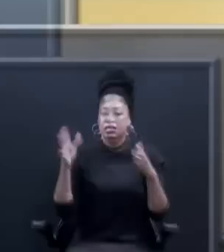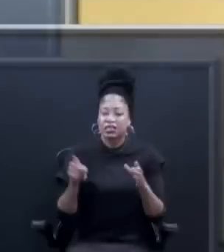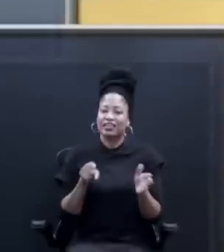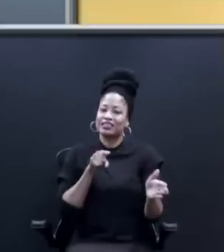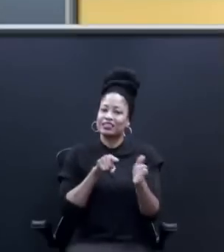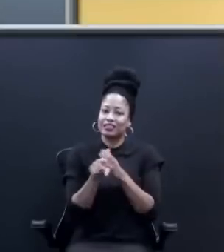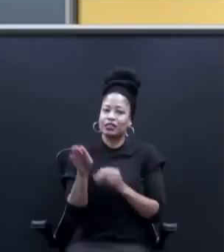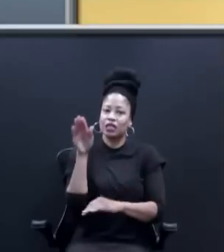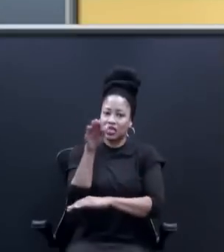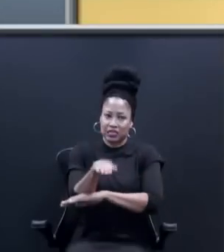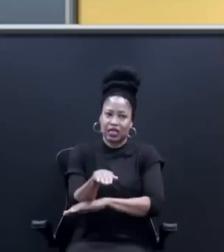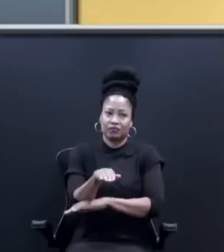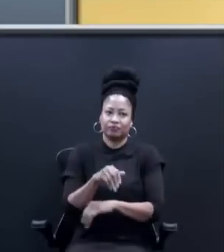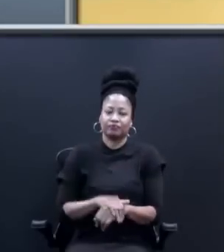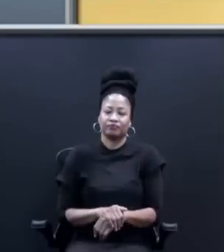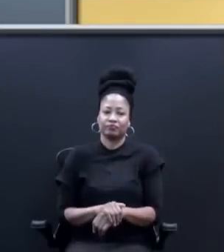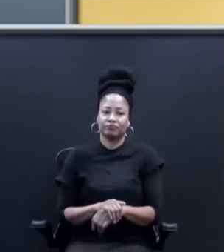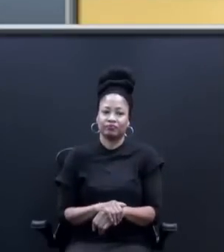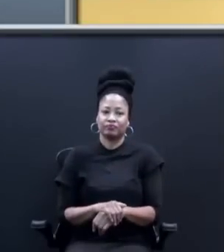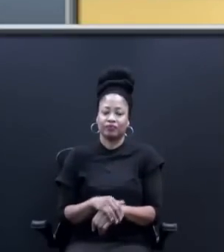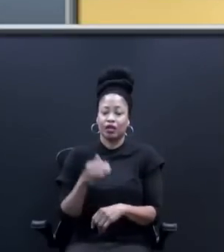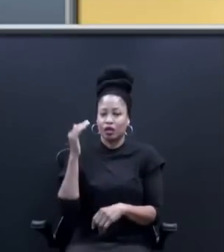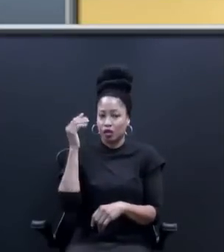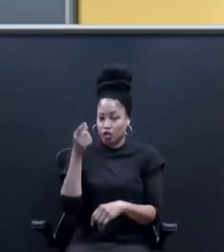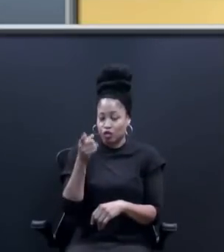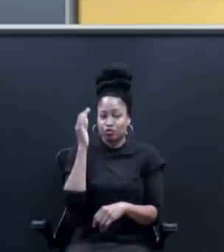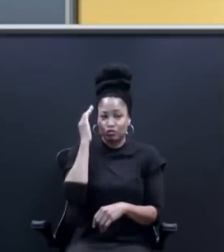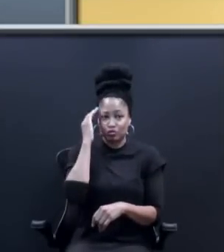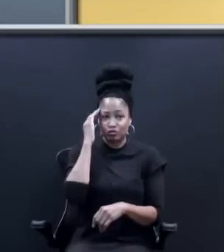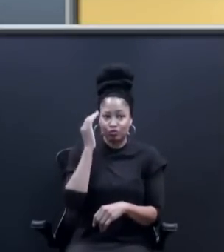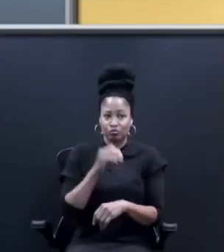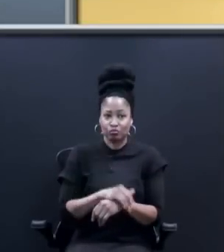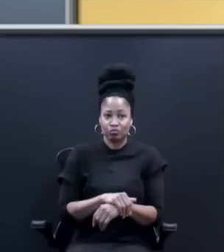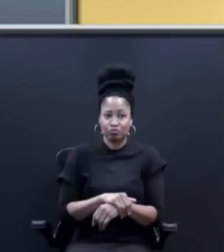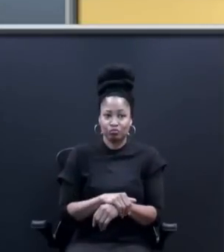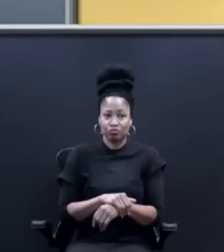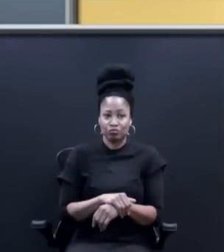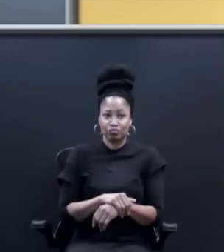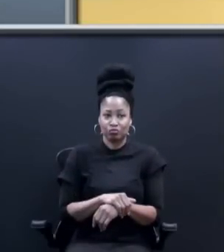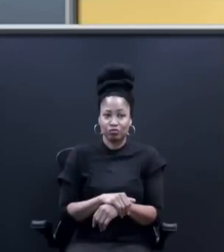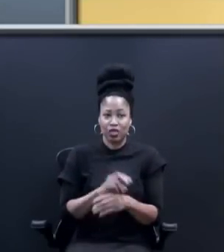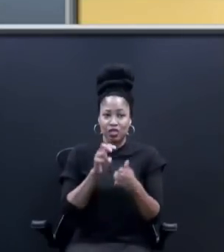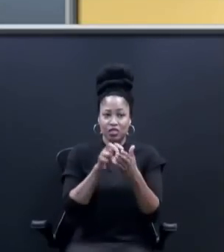represents Jesus, don't you? Mm-hmm. Skip now to verse 12 and go ahead.